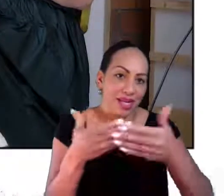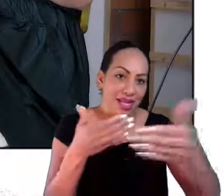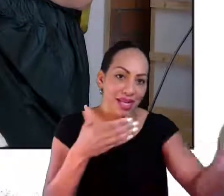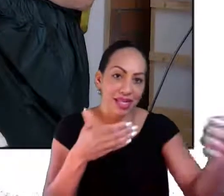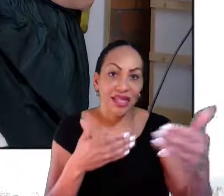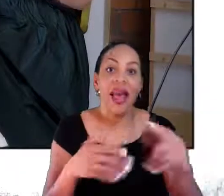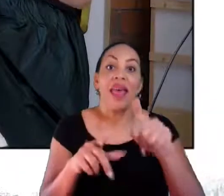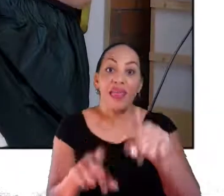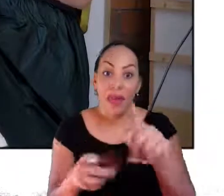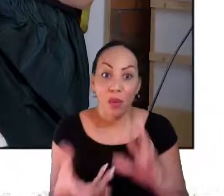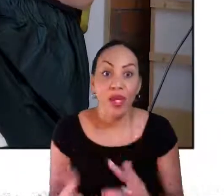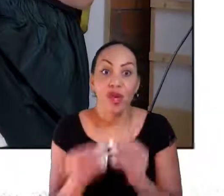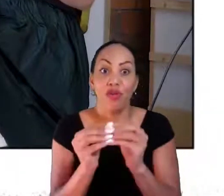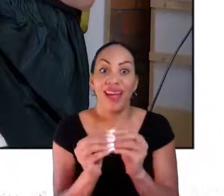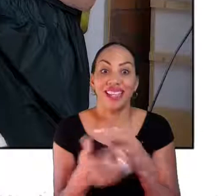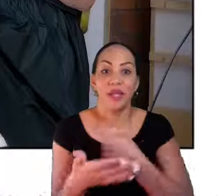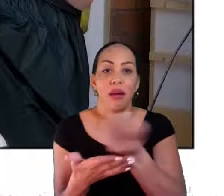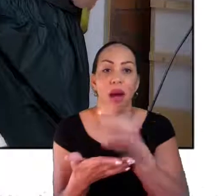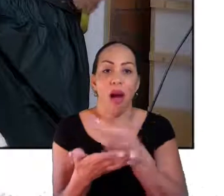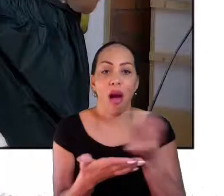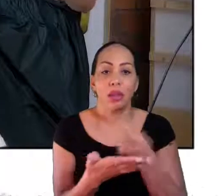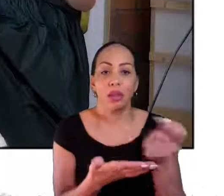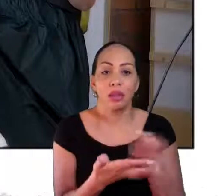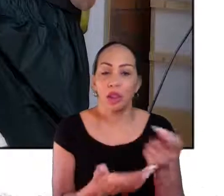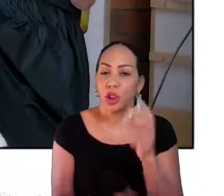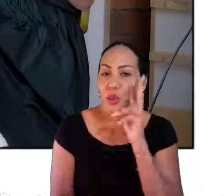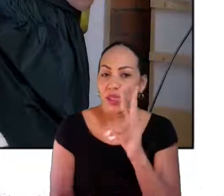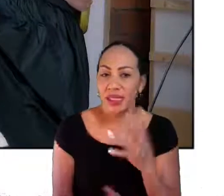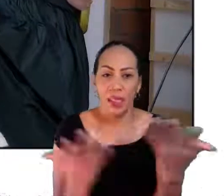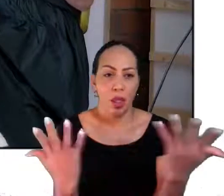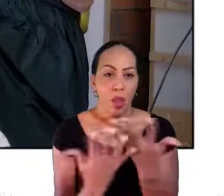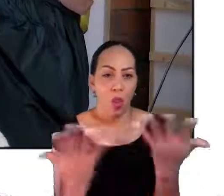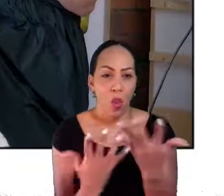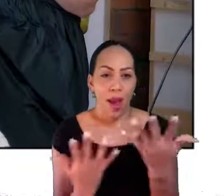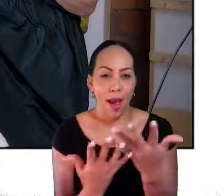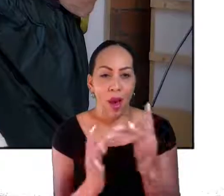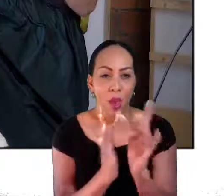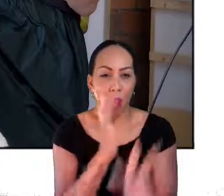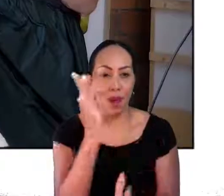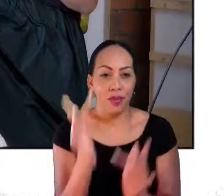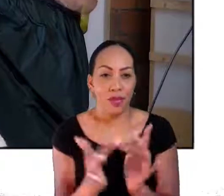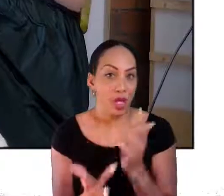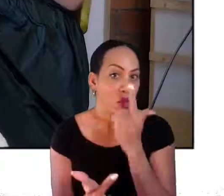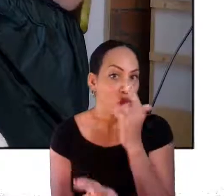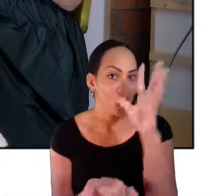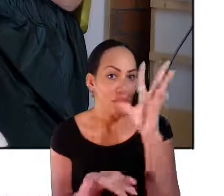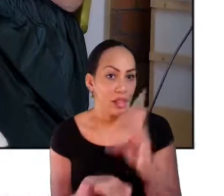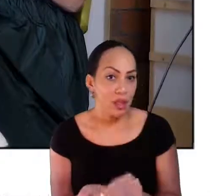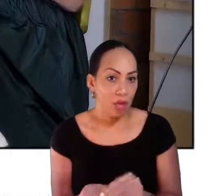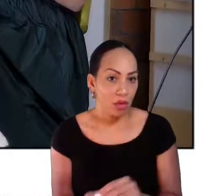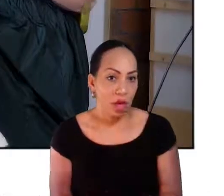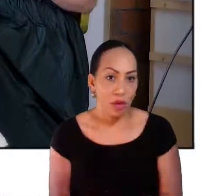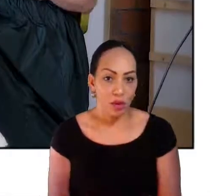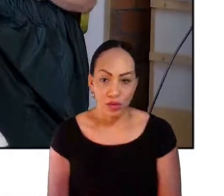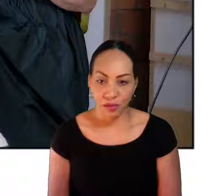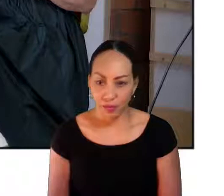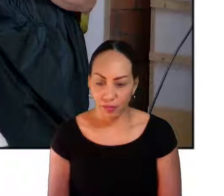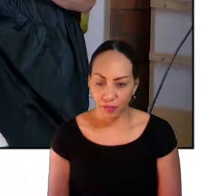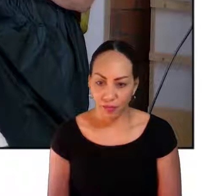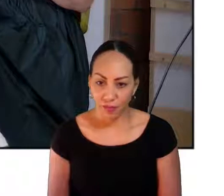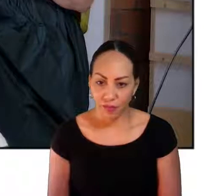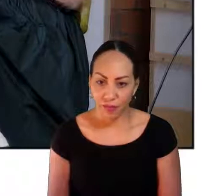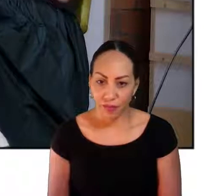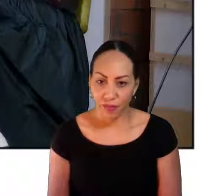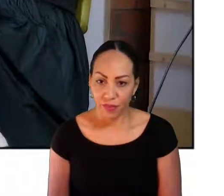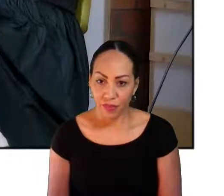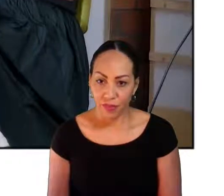of cards, which you'll also see on the website, which are downloadable and easily produced, but that deal with